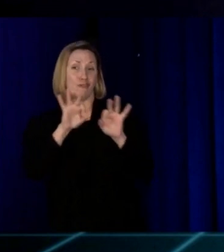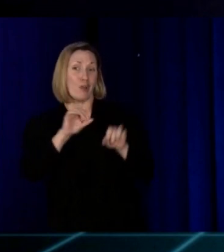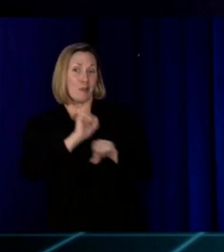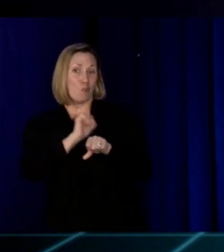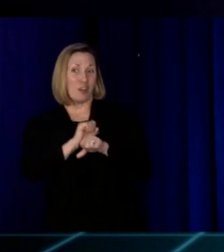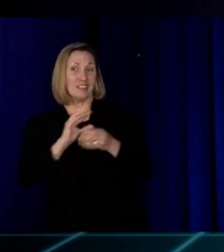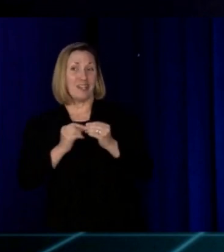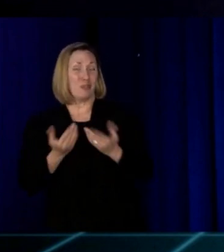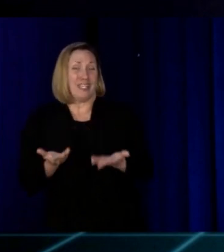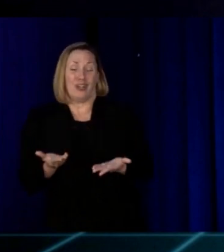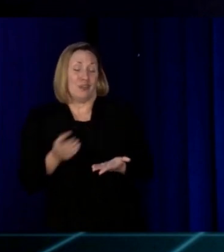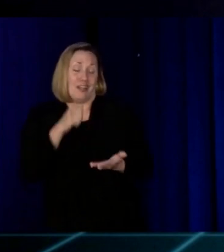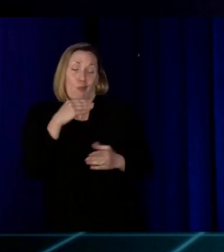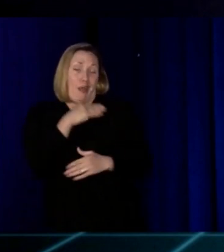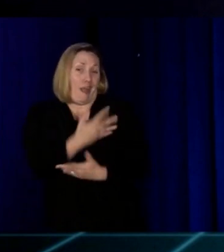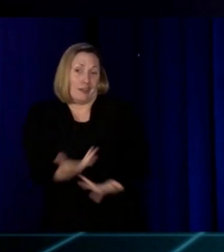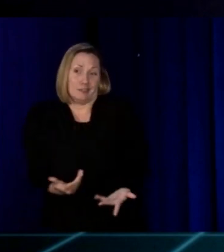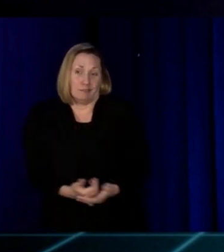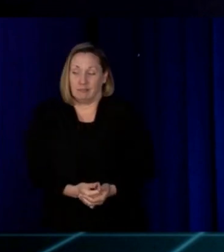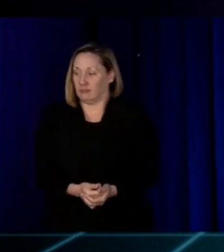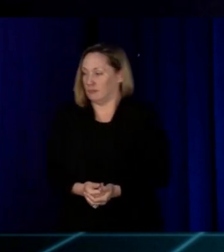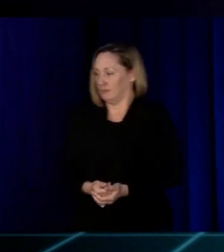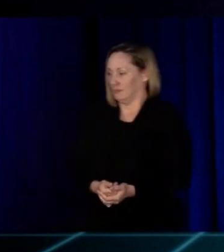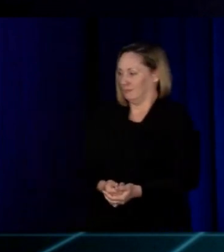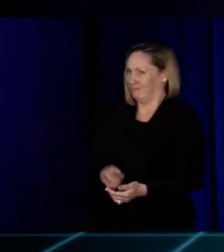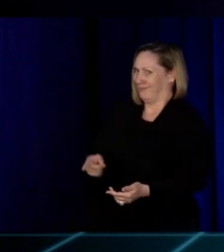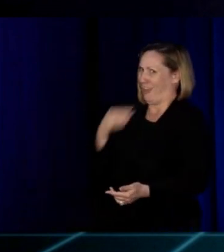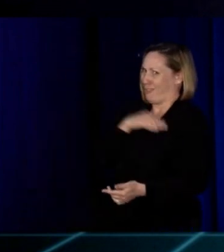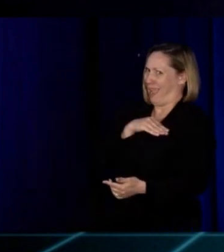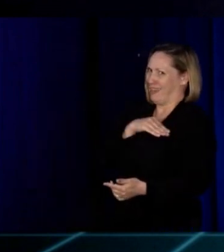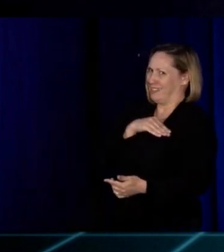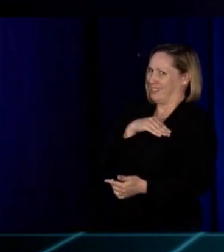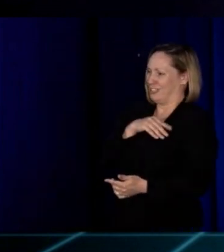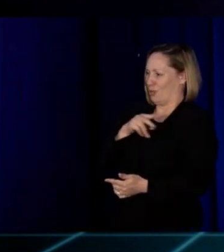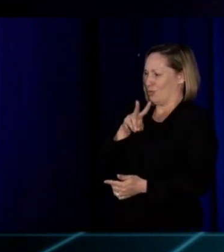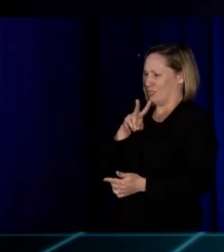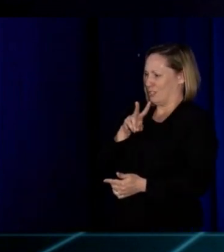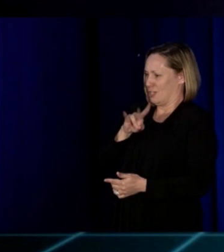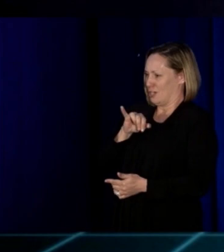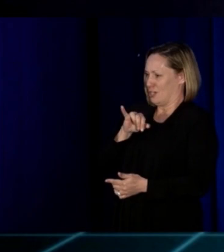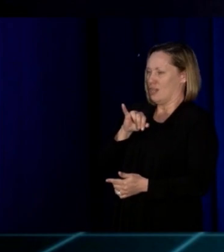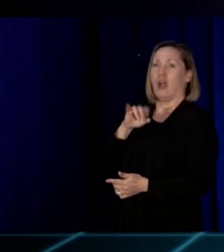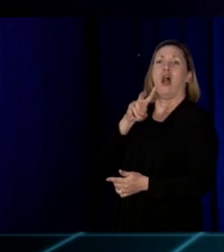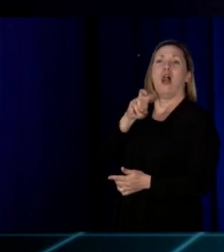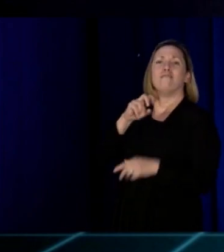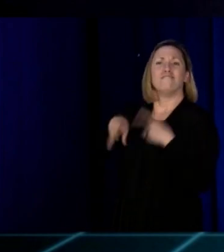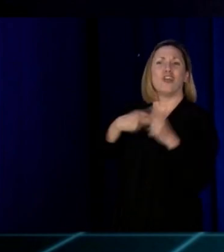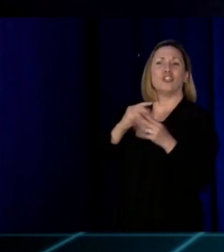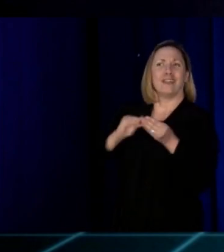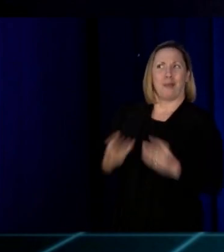here, they don't lie. They are lying because those are version numbers. Oh, okay.